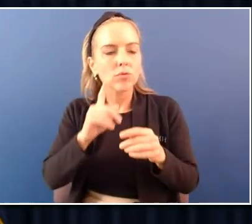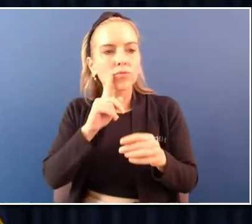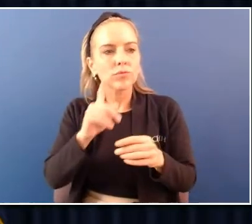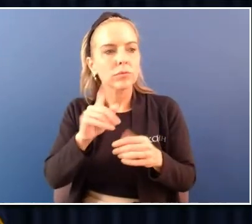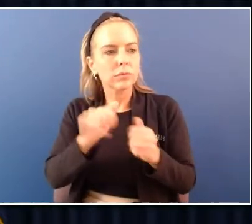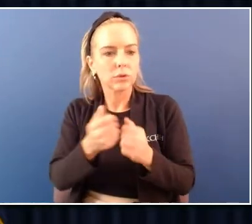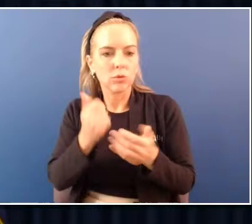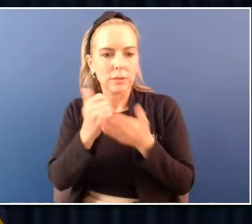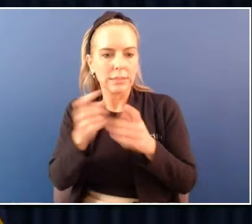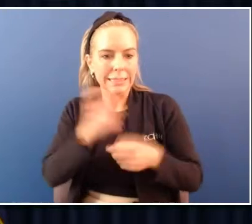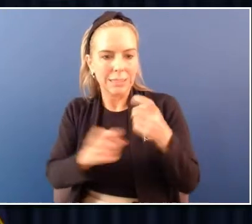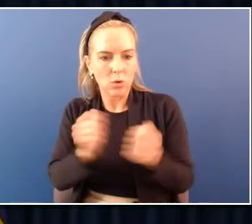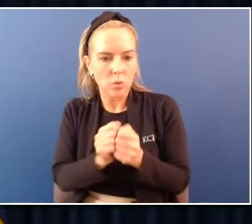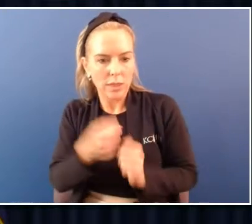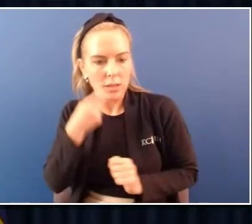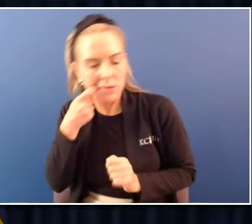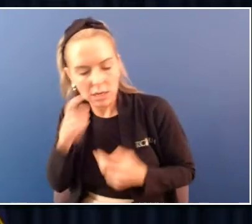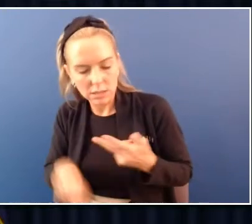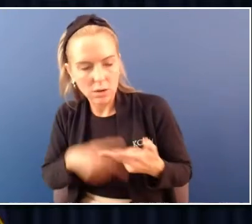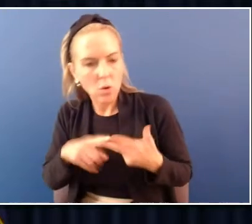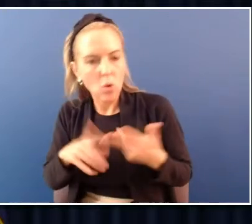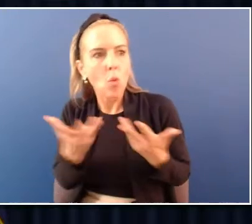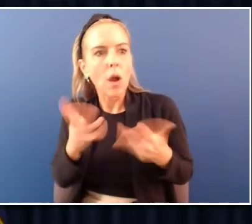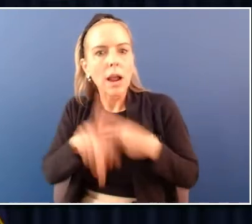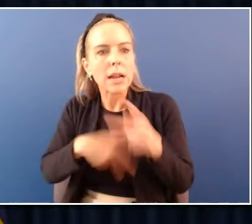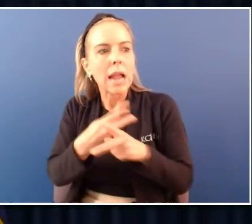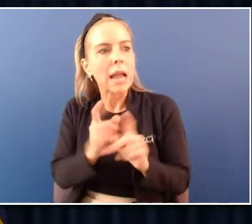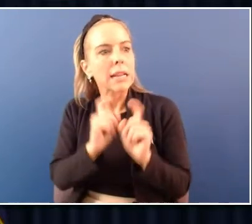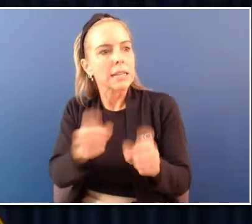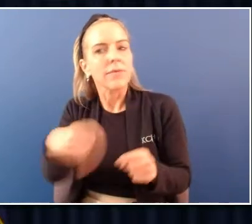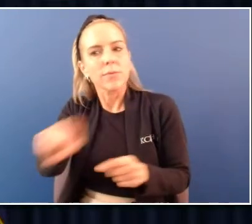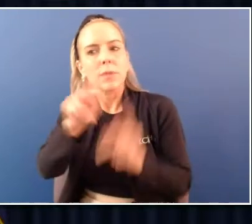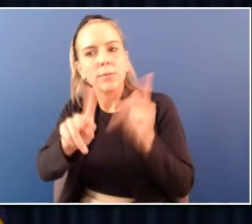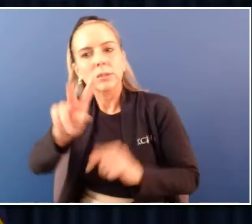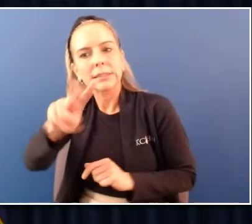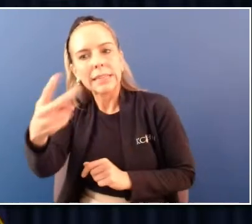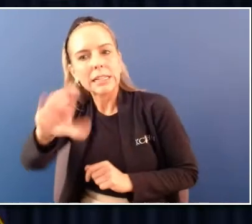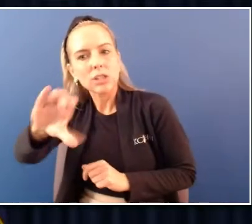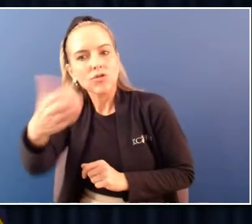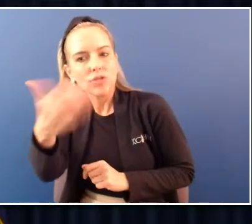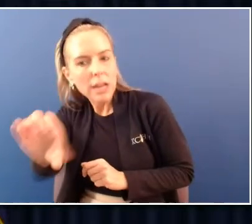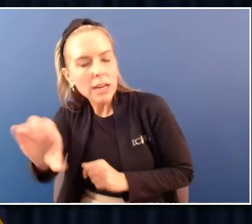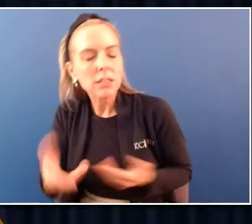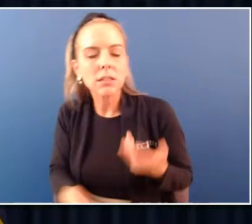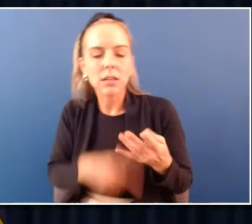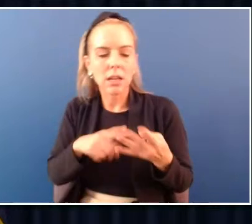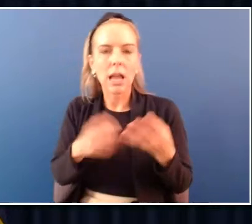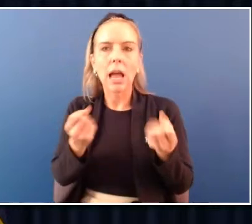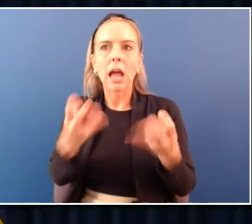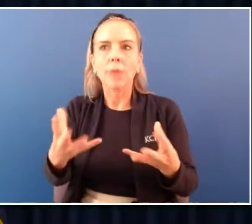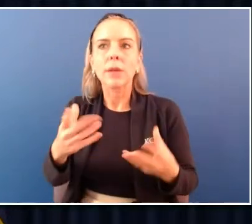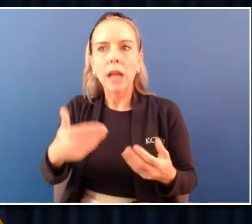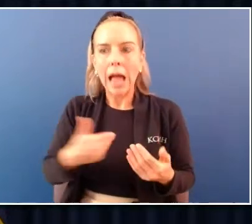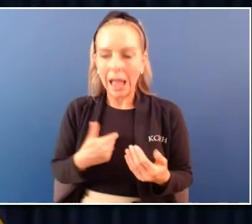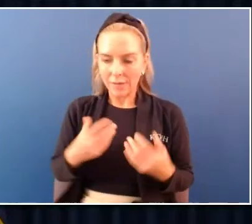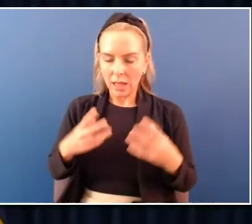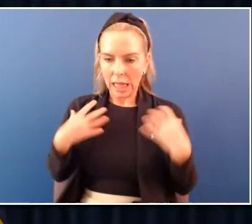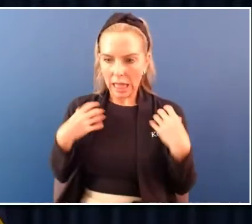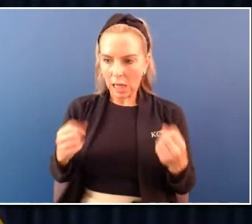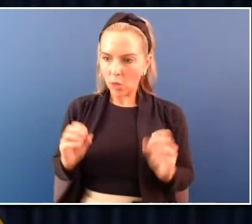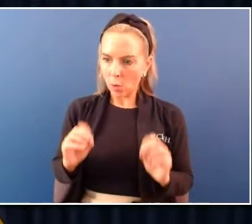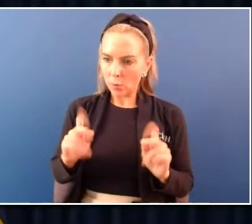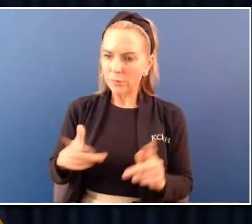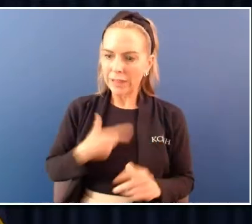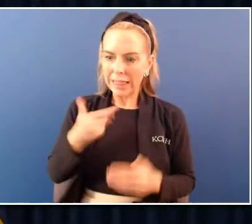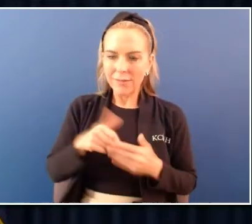second chances do we have for folks out there? How many more healthcare opportunities do we have, whether you live in West Louisville or Morgan